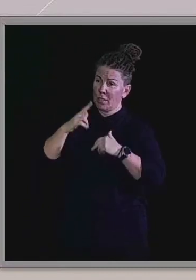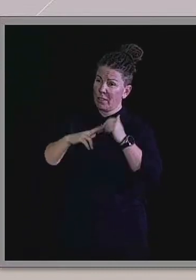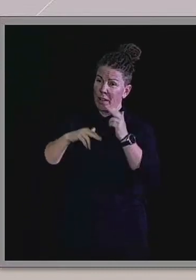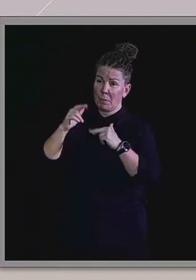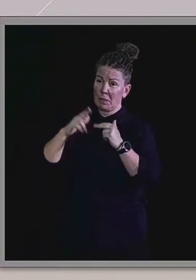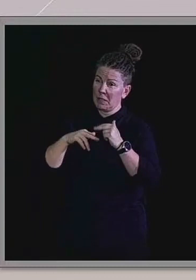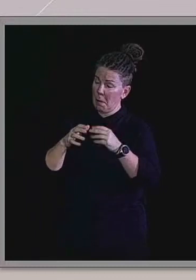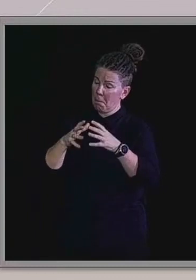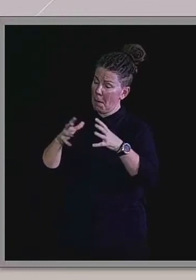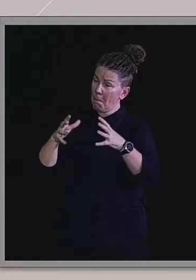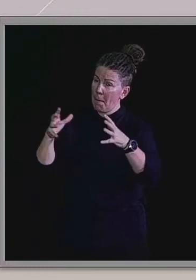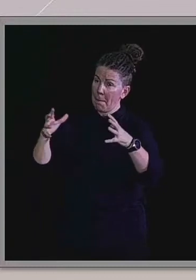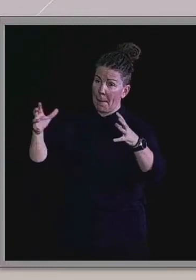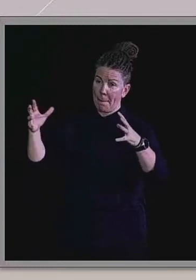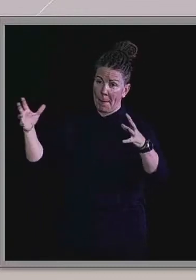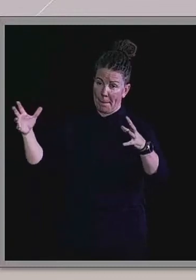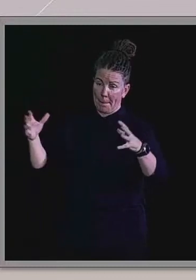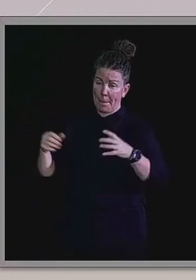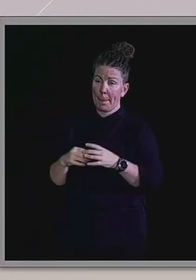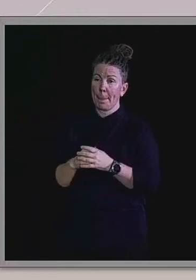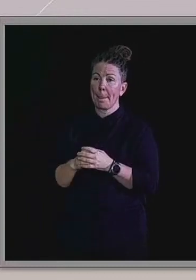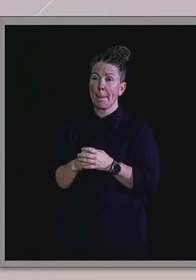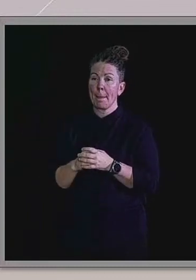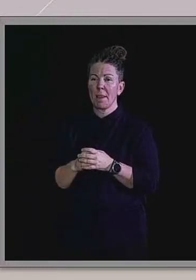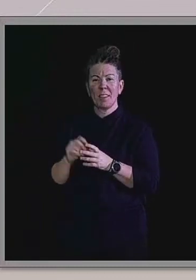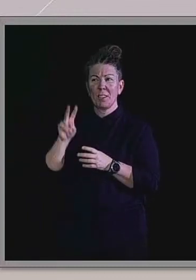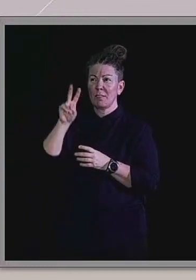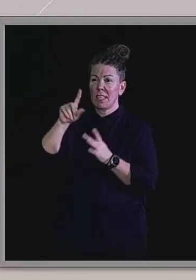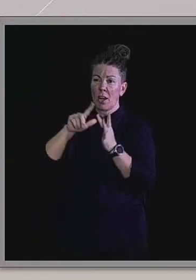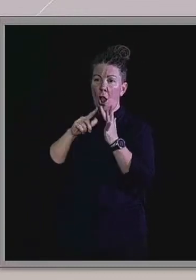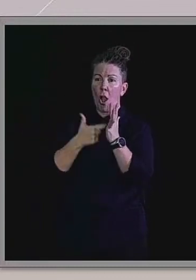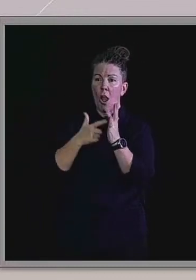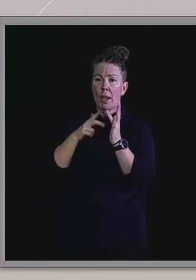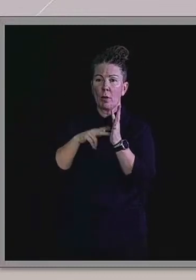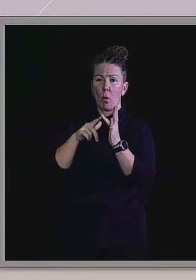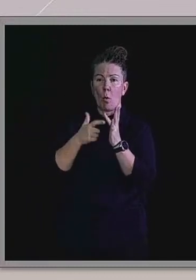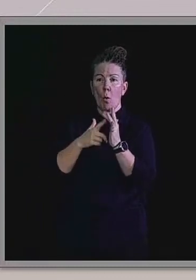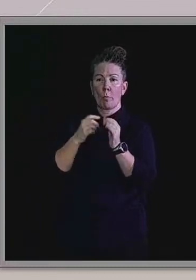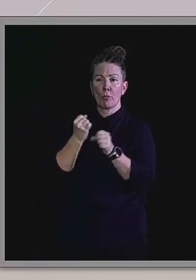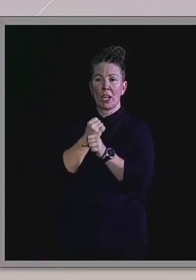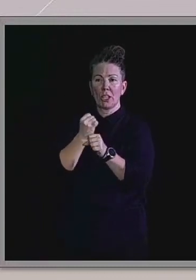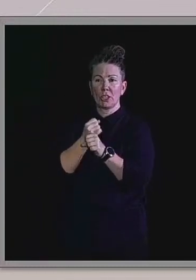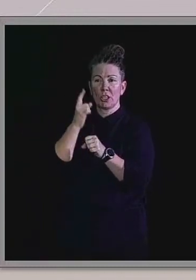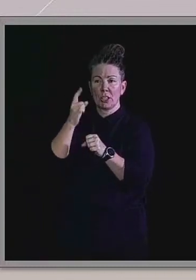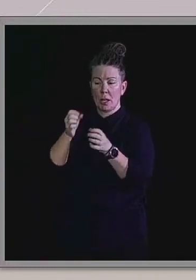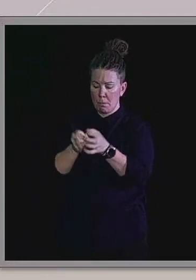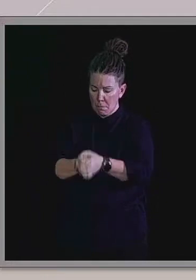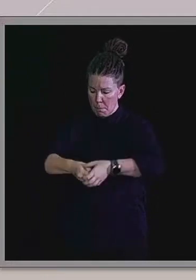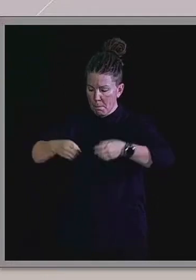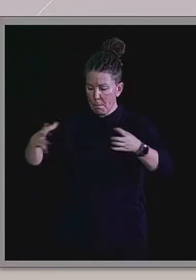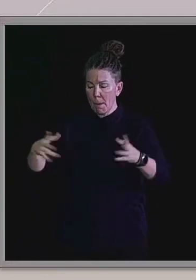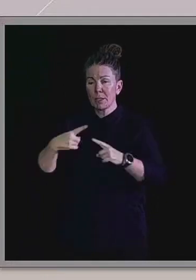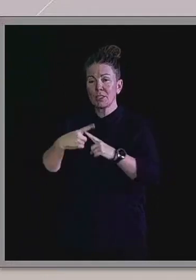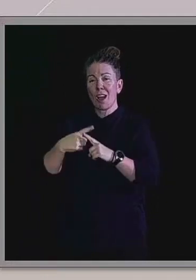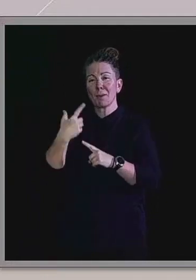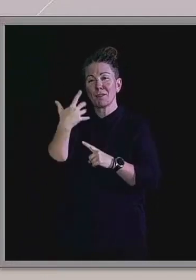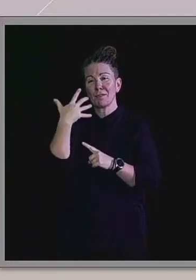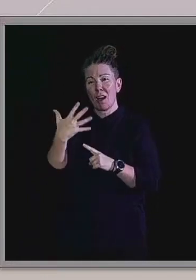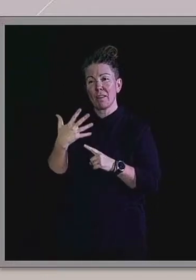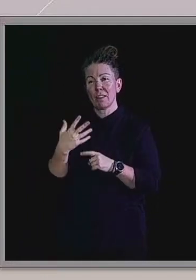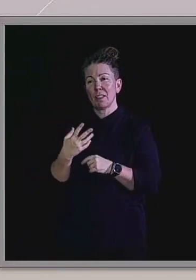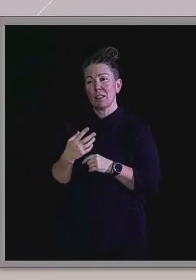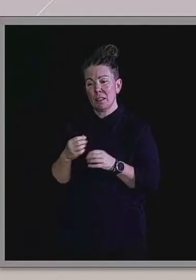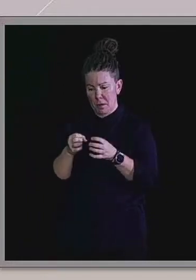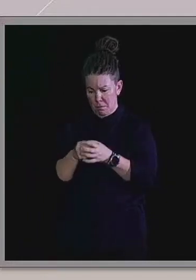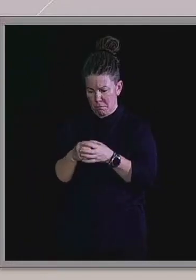much bigger scale. You've already seen your iron ore production increase fivefold, from around 200 million tonnes to